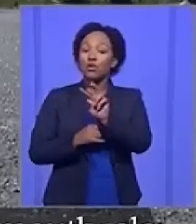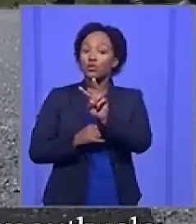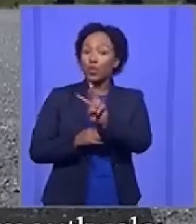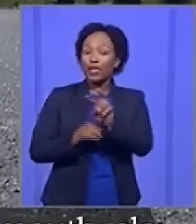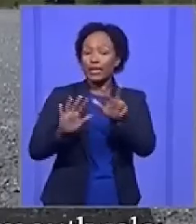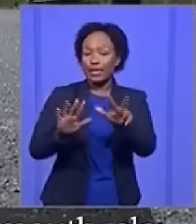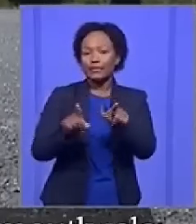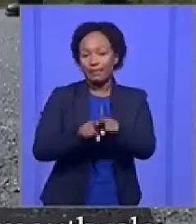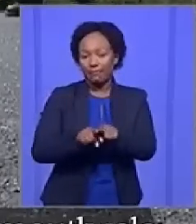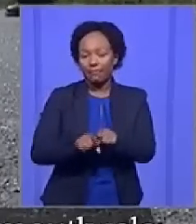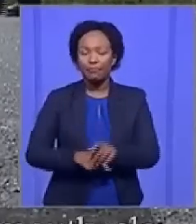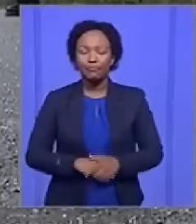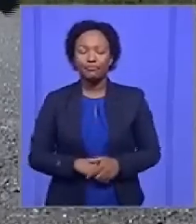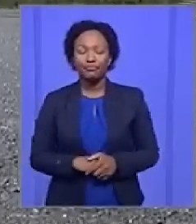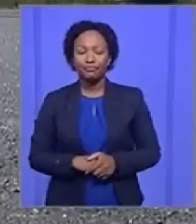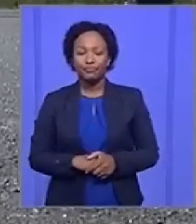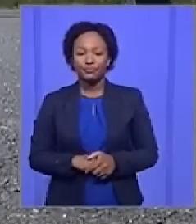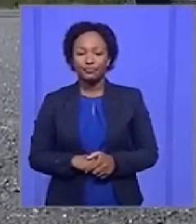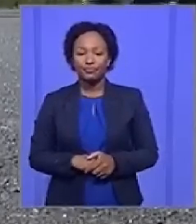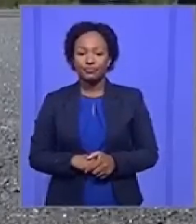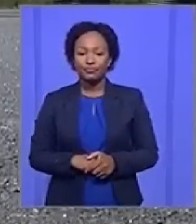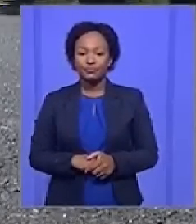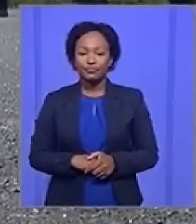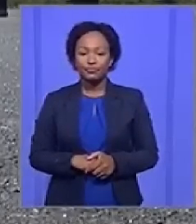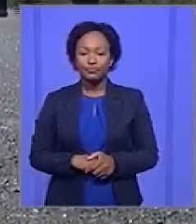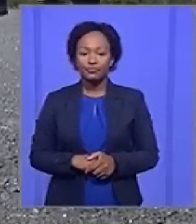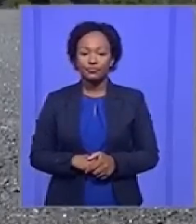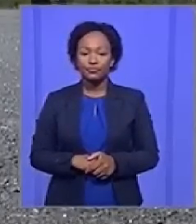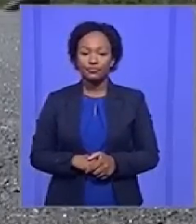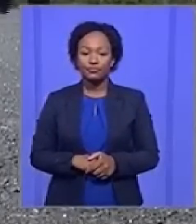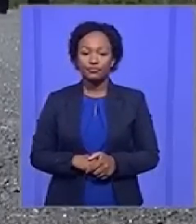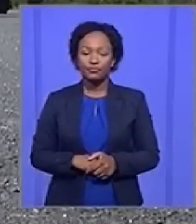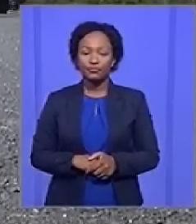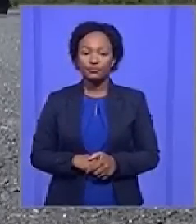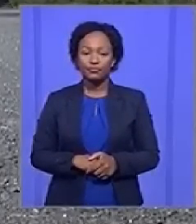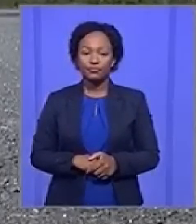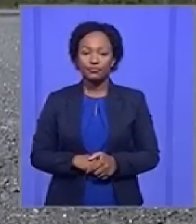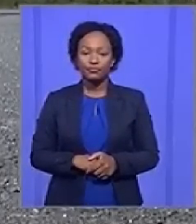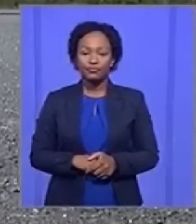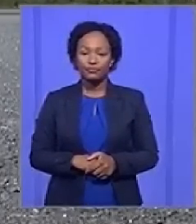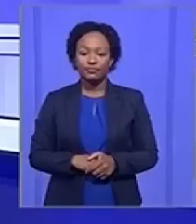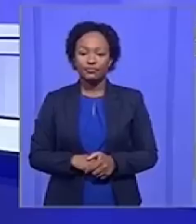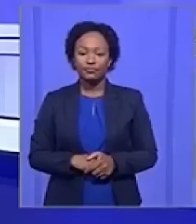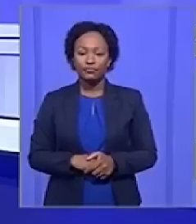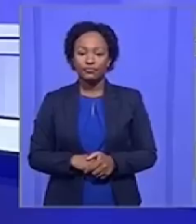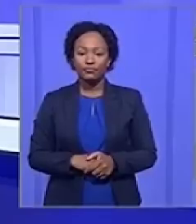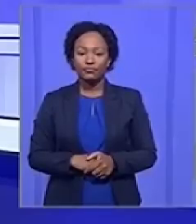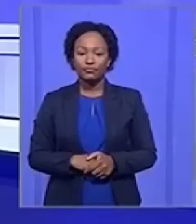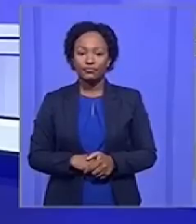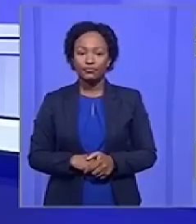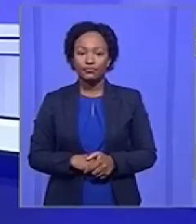28. Sentle English, SABC News, Clarkstop.